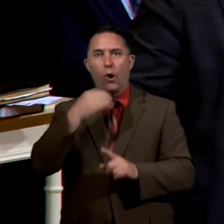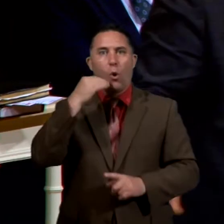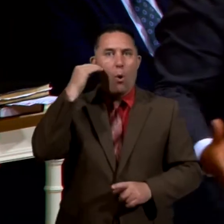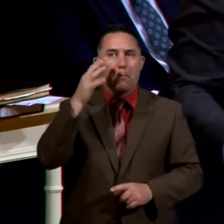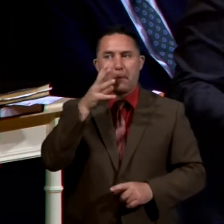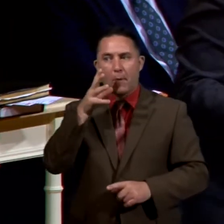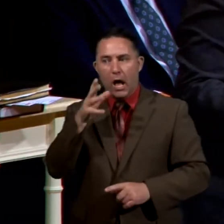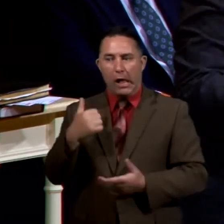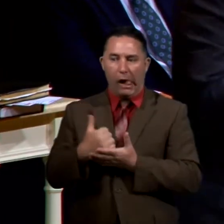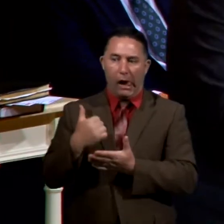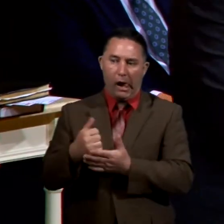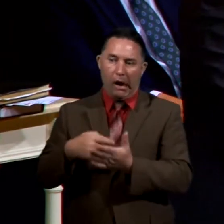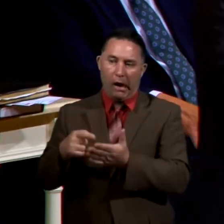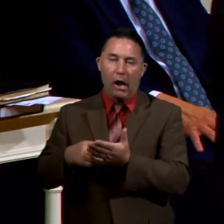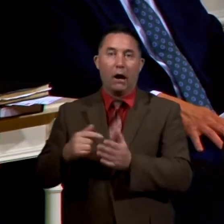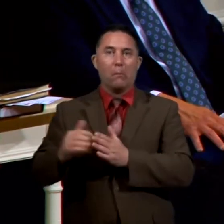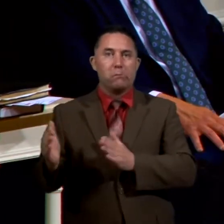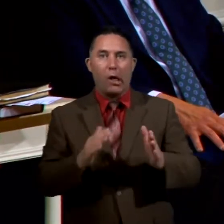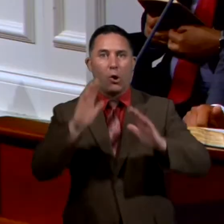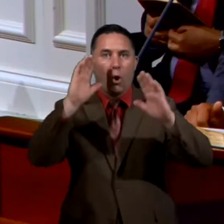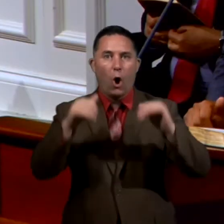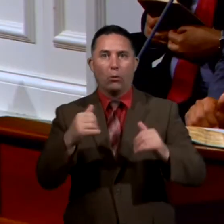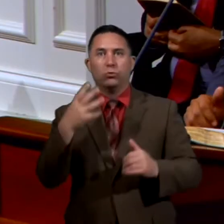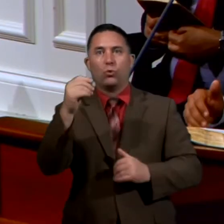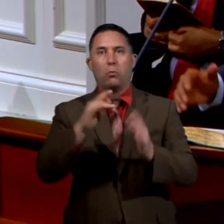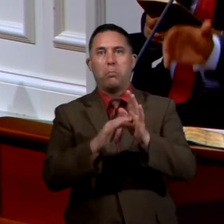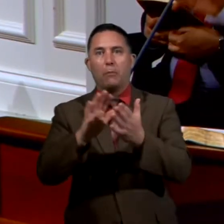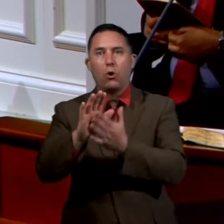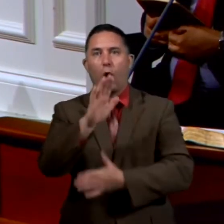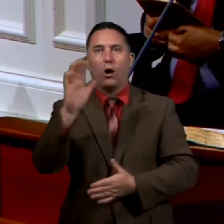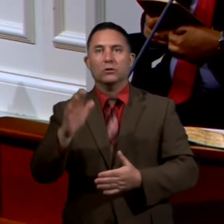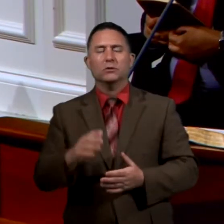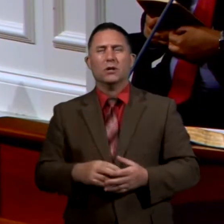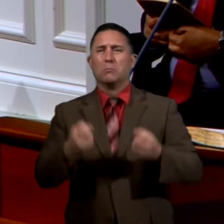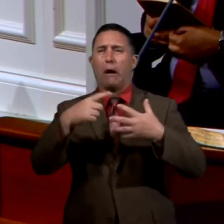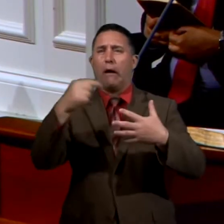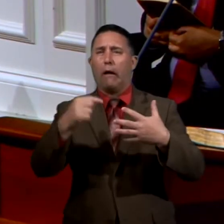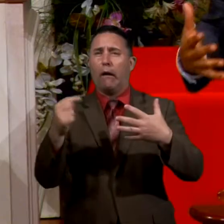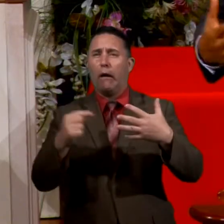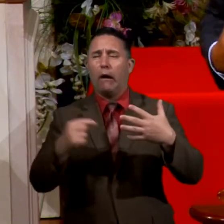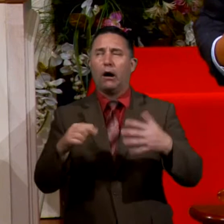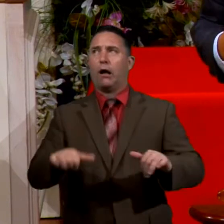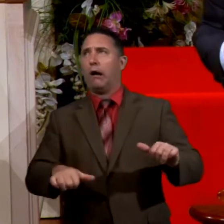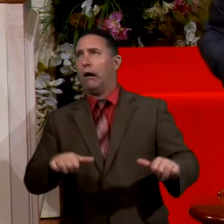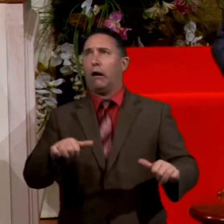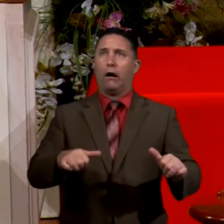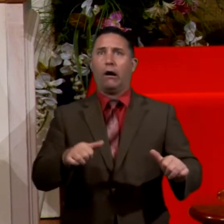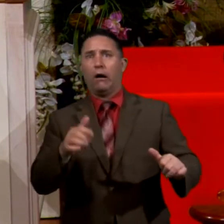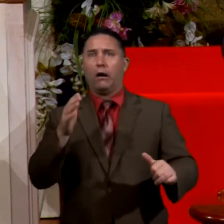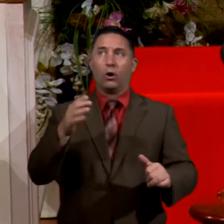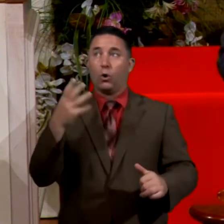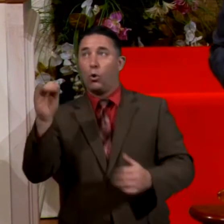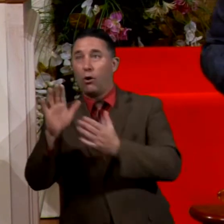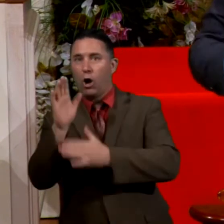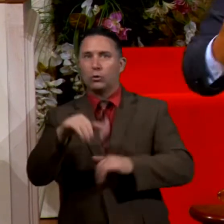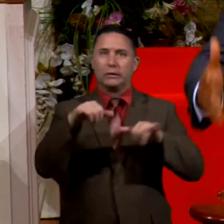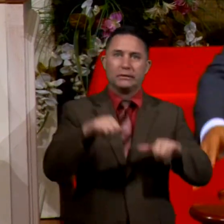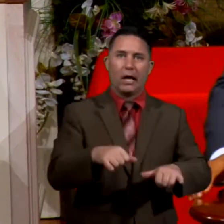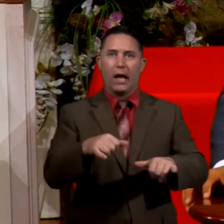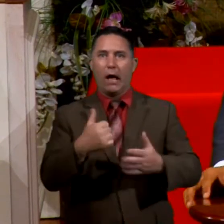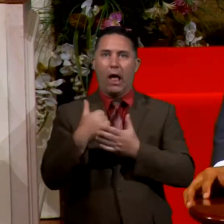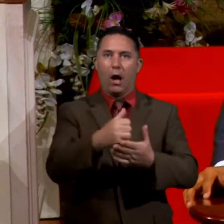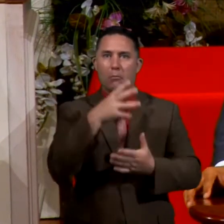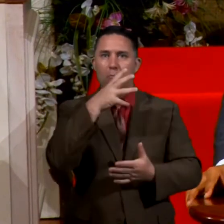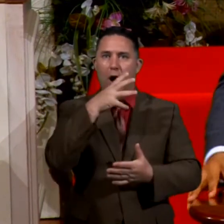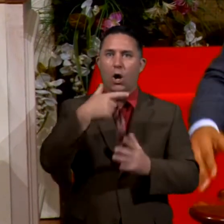with my mother and still plan and hope to be able to go to Bible college. There was so many uncertainties. I didn't know whether to go to college or stay behind to help